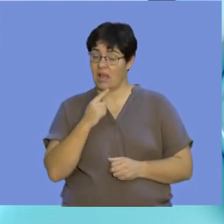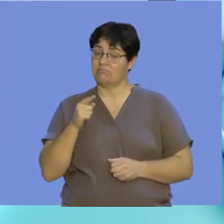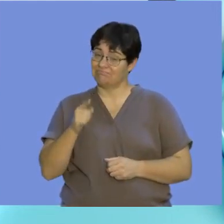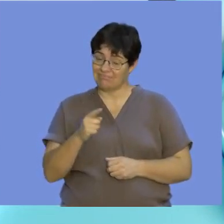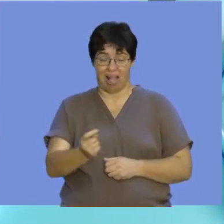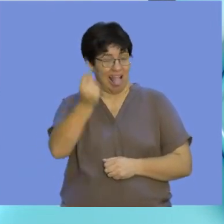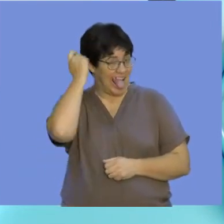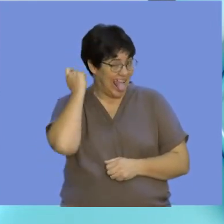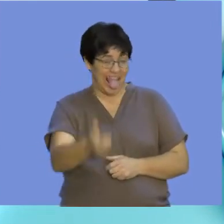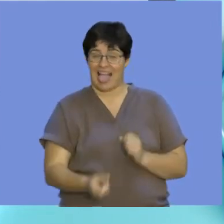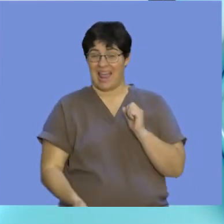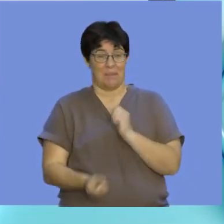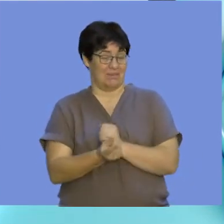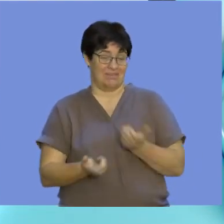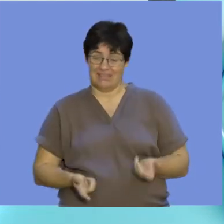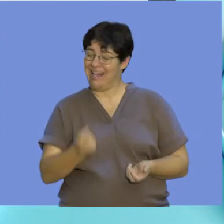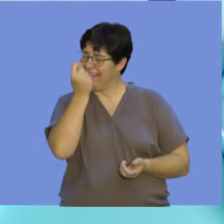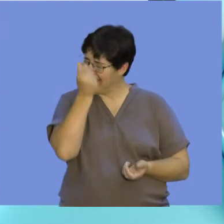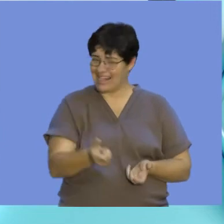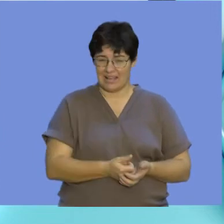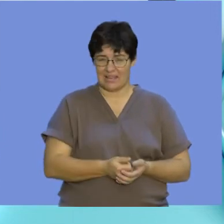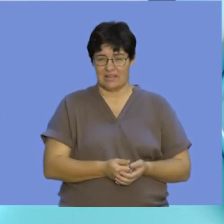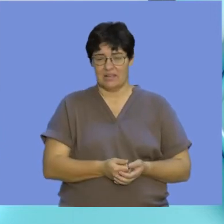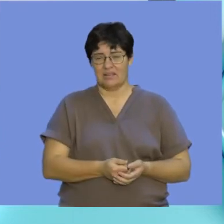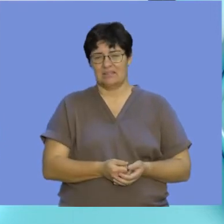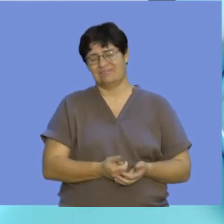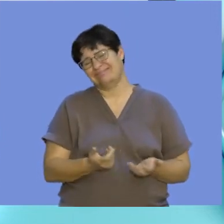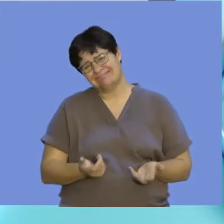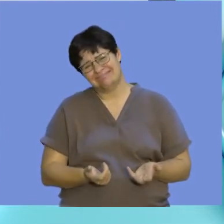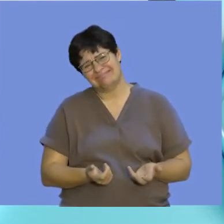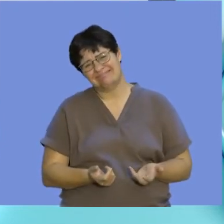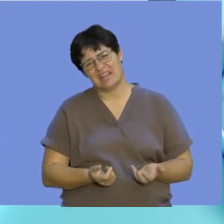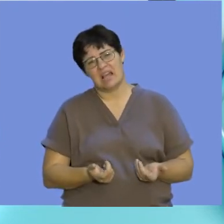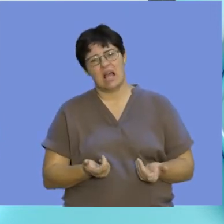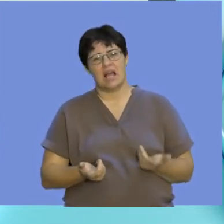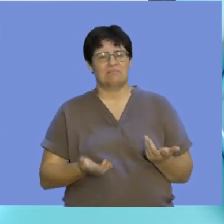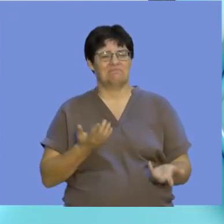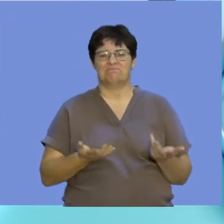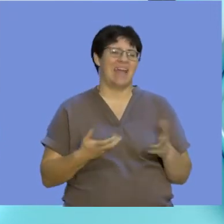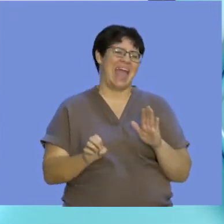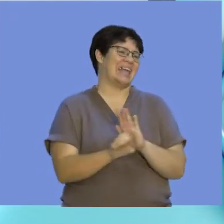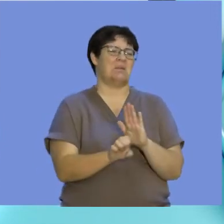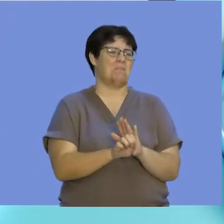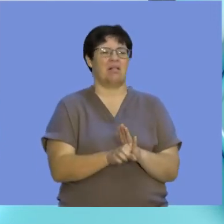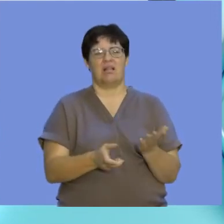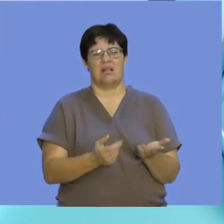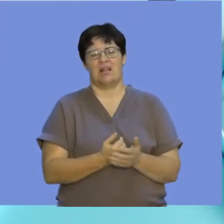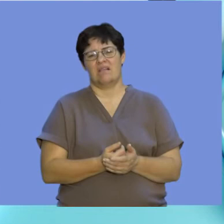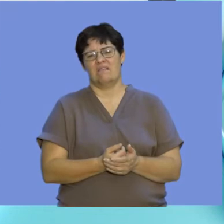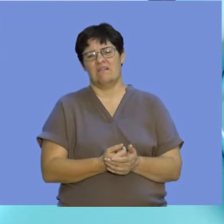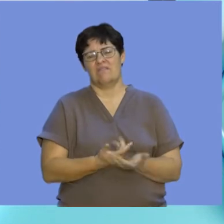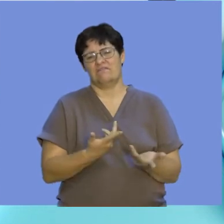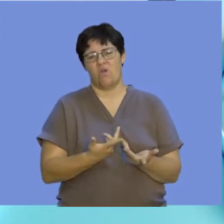rare. So, so rare. The closest I can give you as an example for